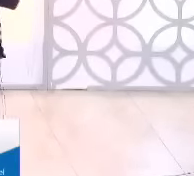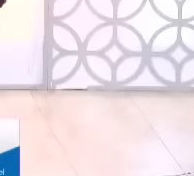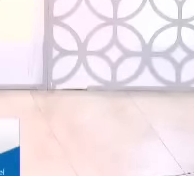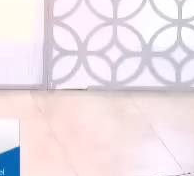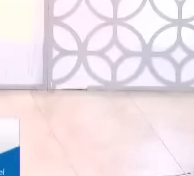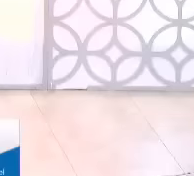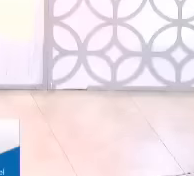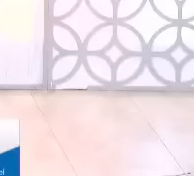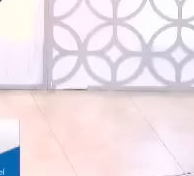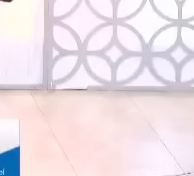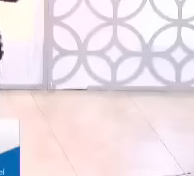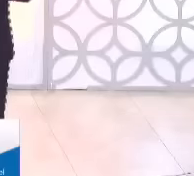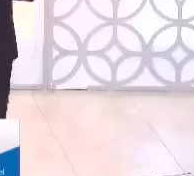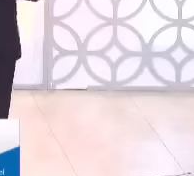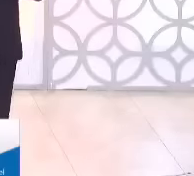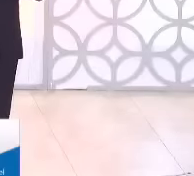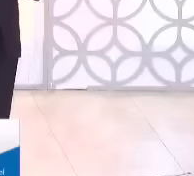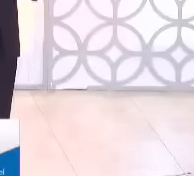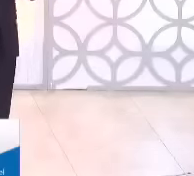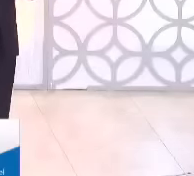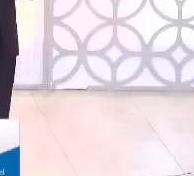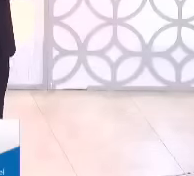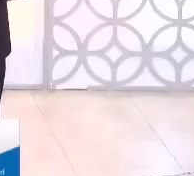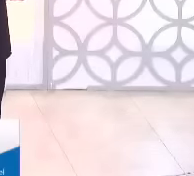he must destroy those now.